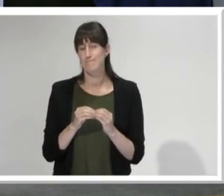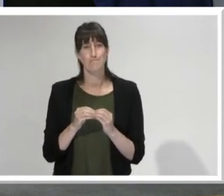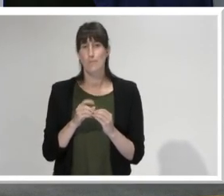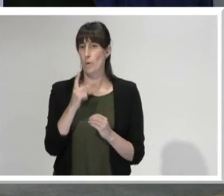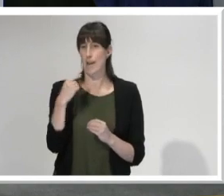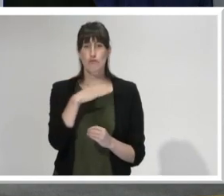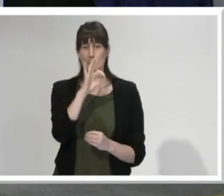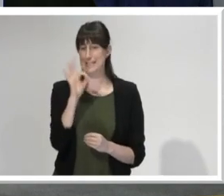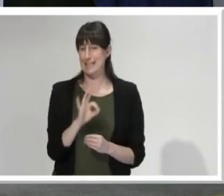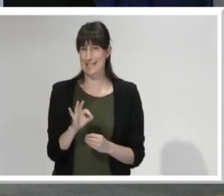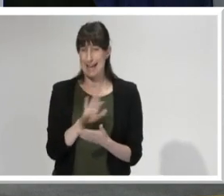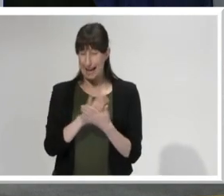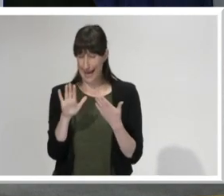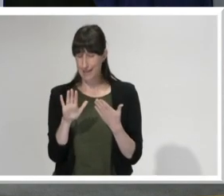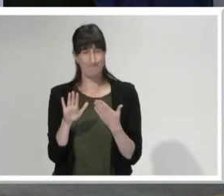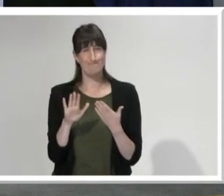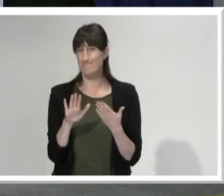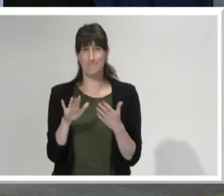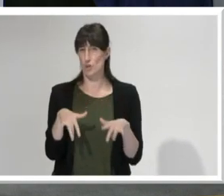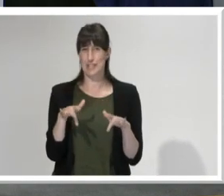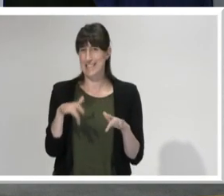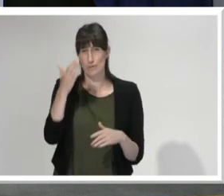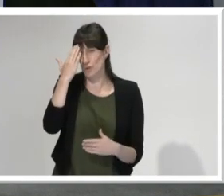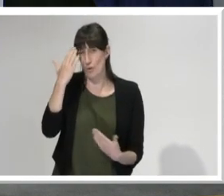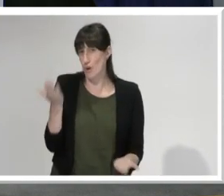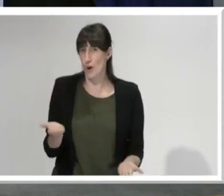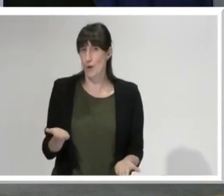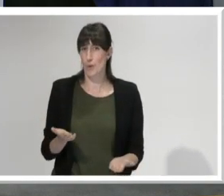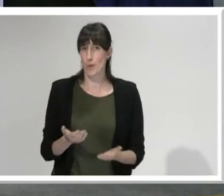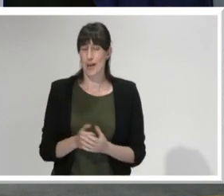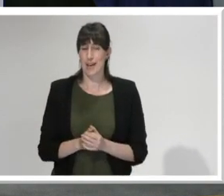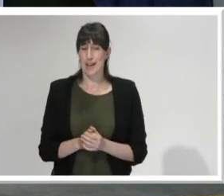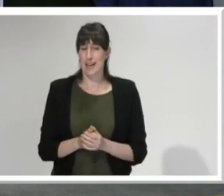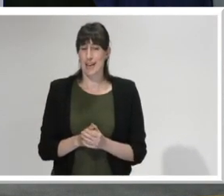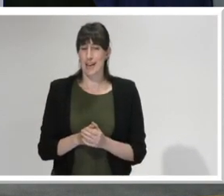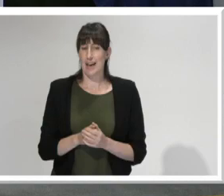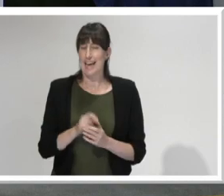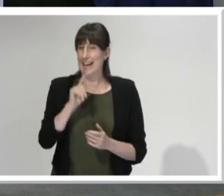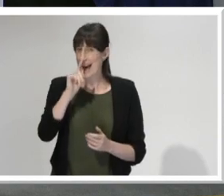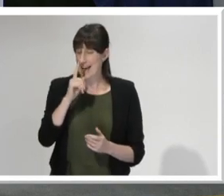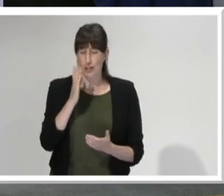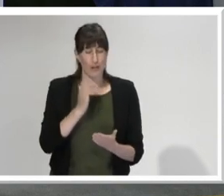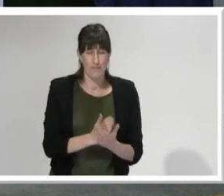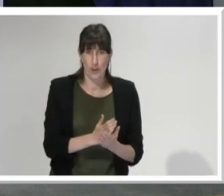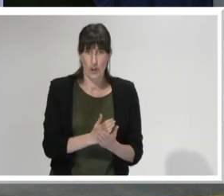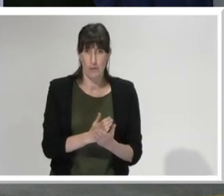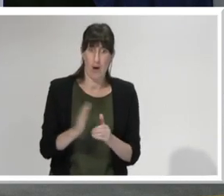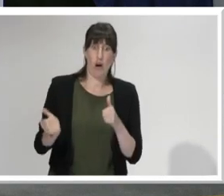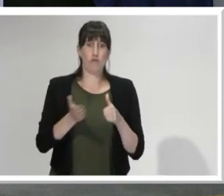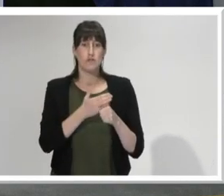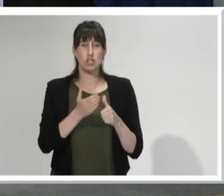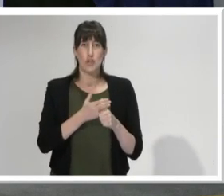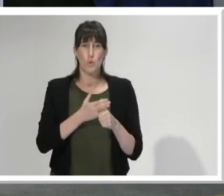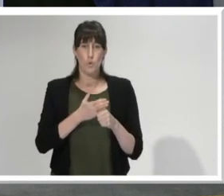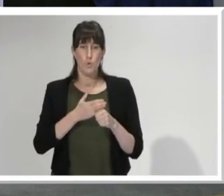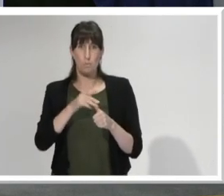some instances where we are not able to definitely confirm who the index case is. What is most important